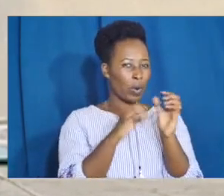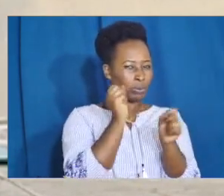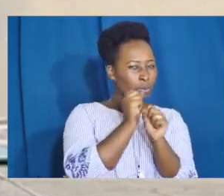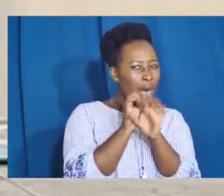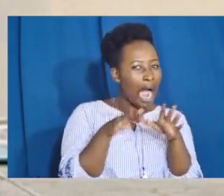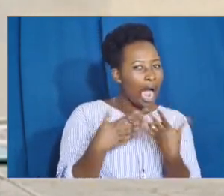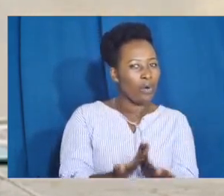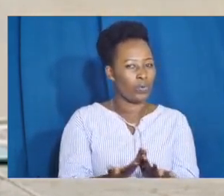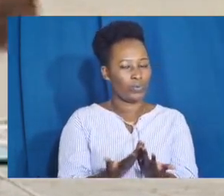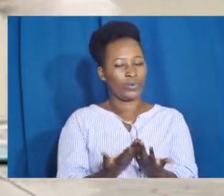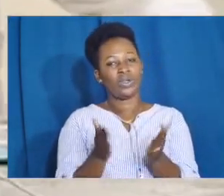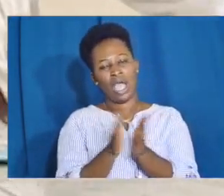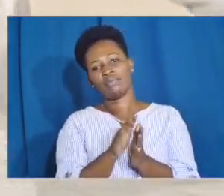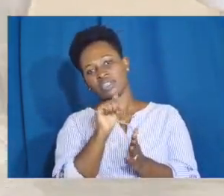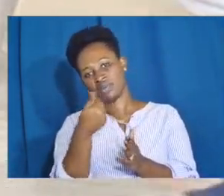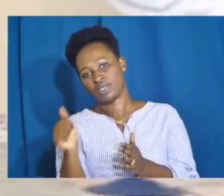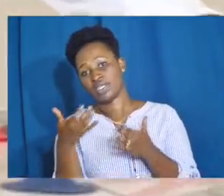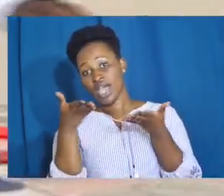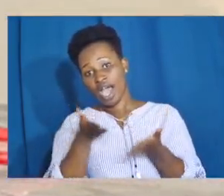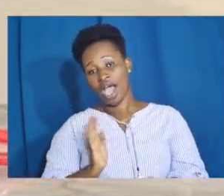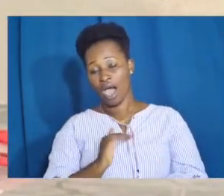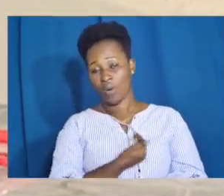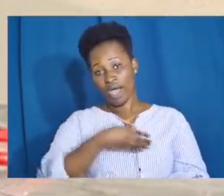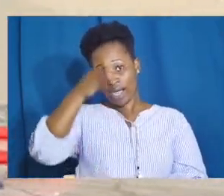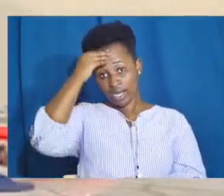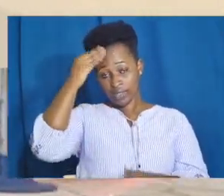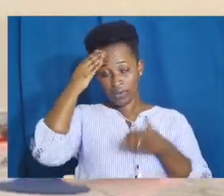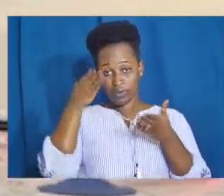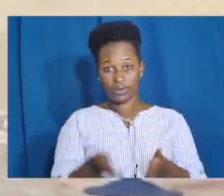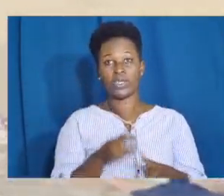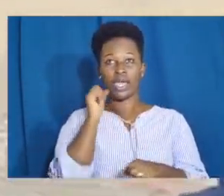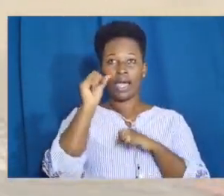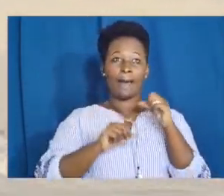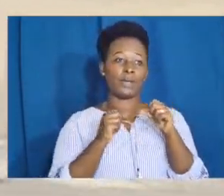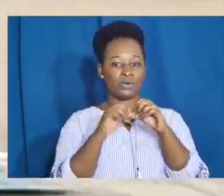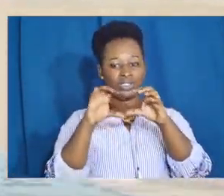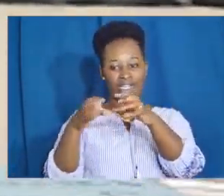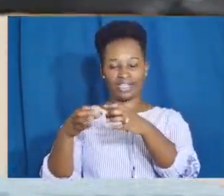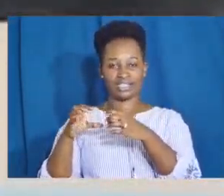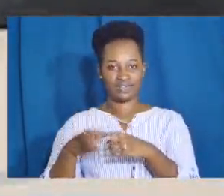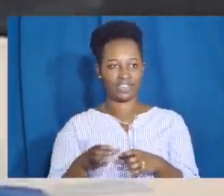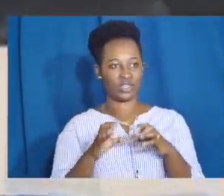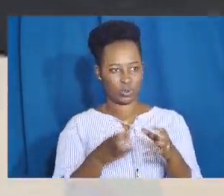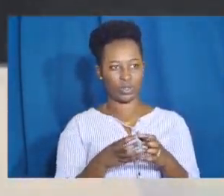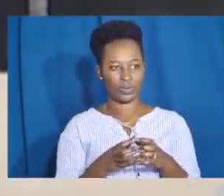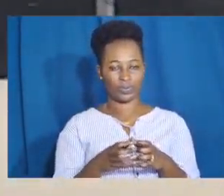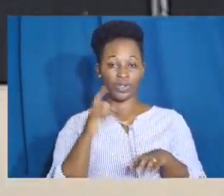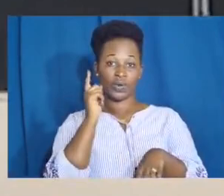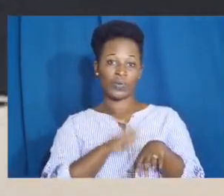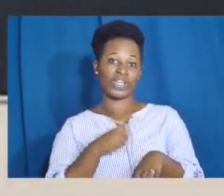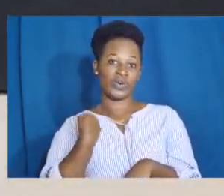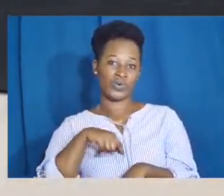on. So our lesson today will be about classification. When we